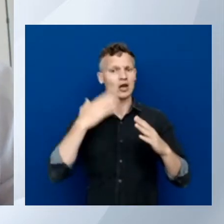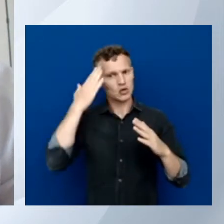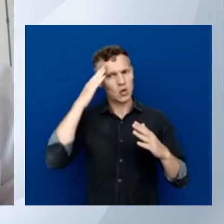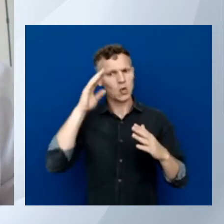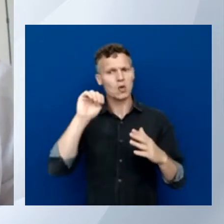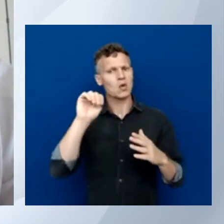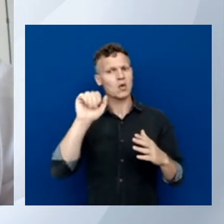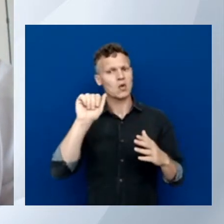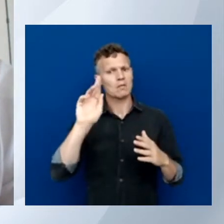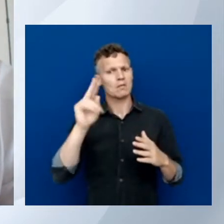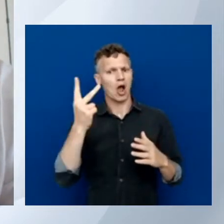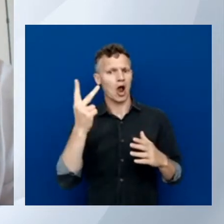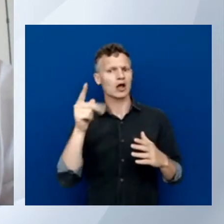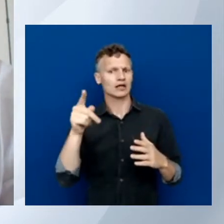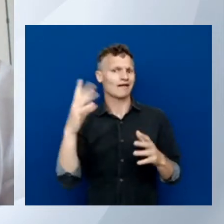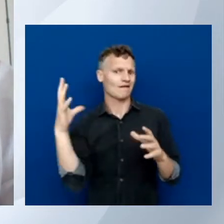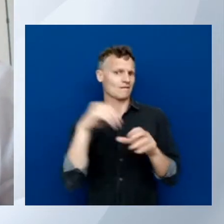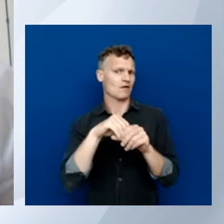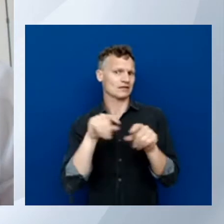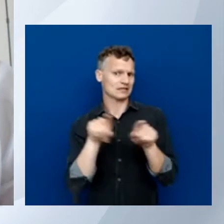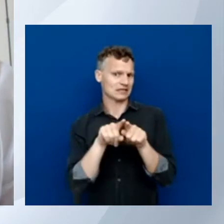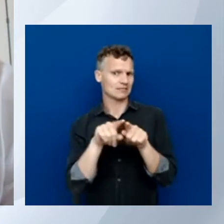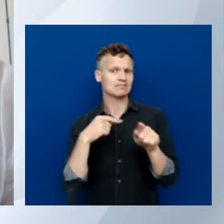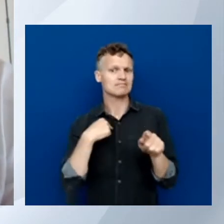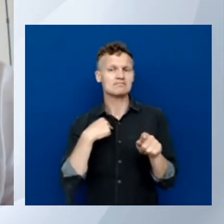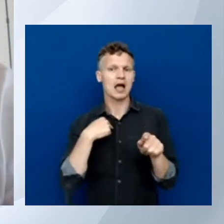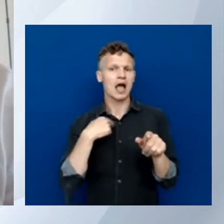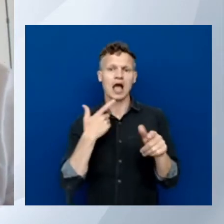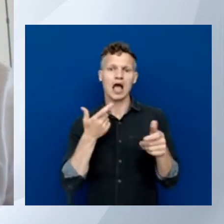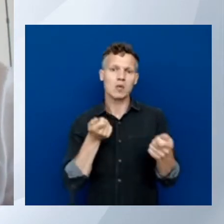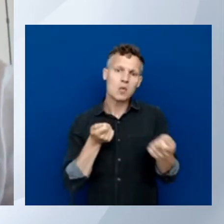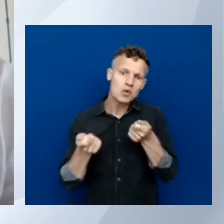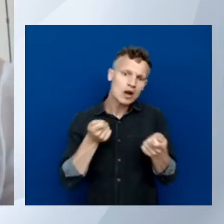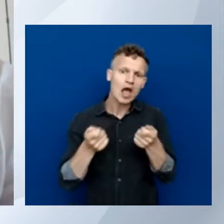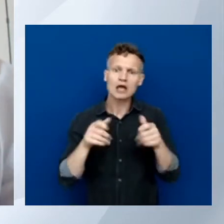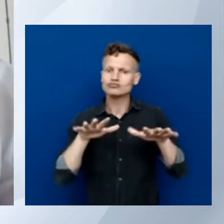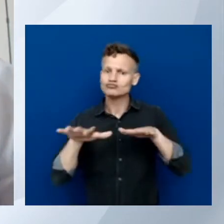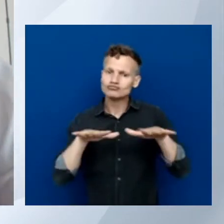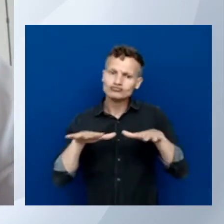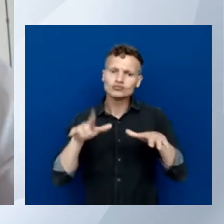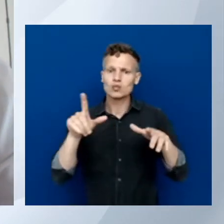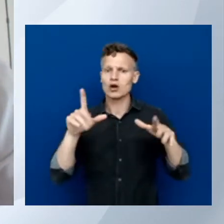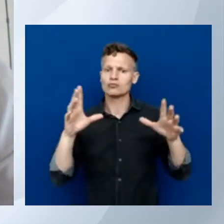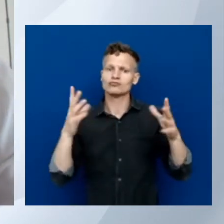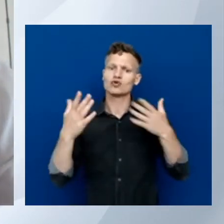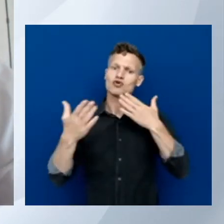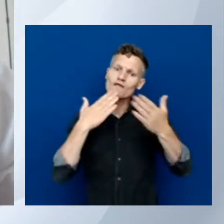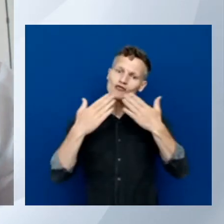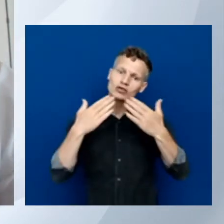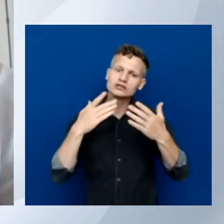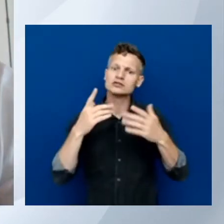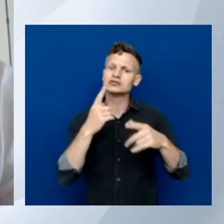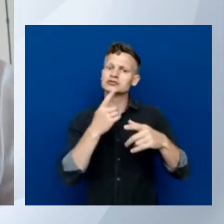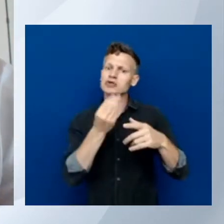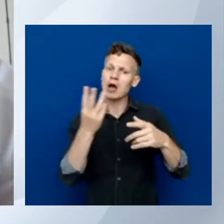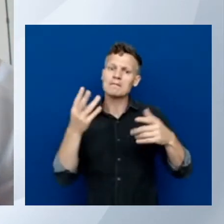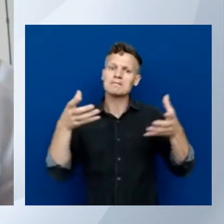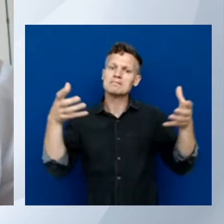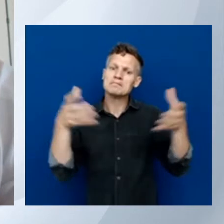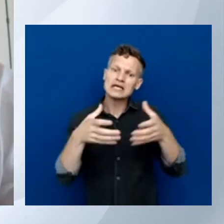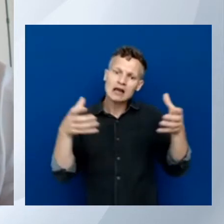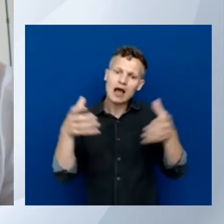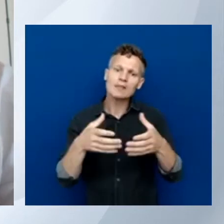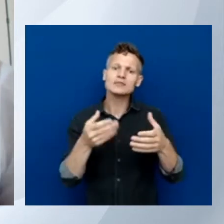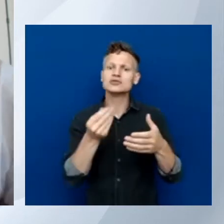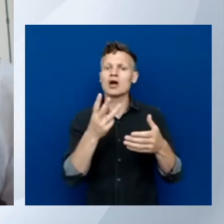I organize a conference and some meetups and a social event as well. And I get to travel all over the